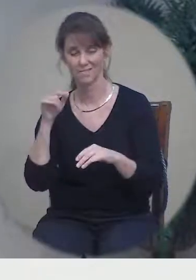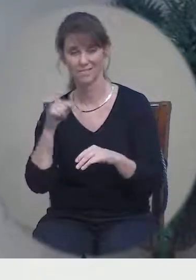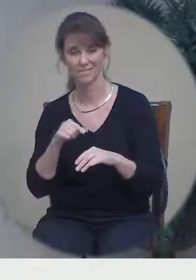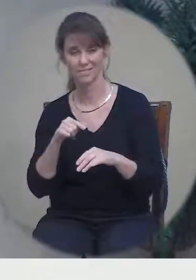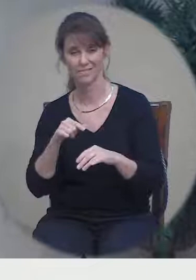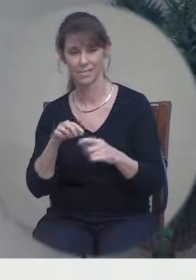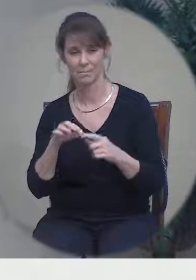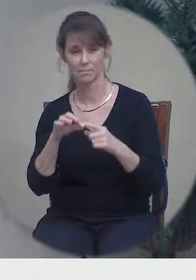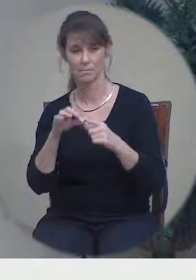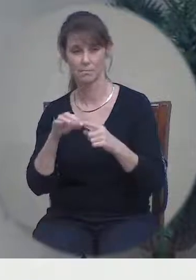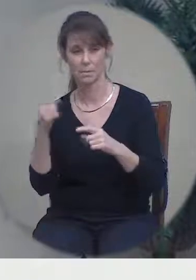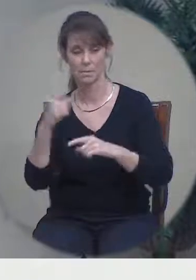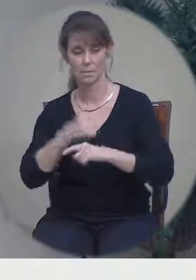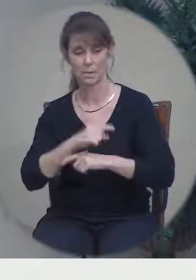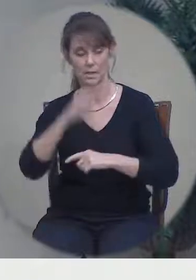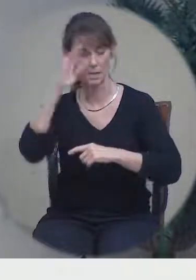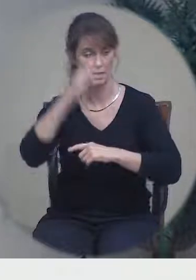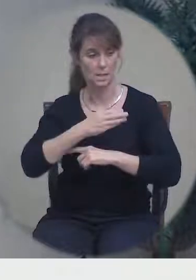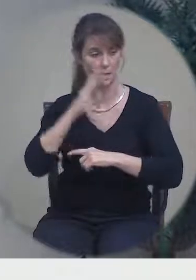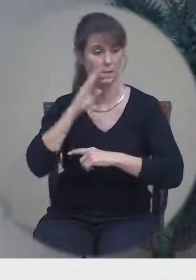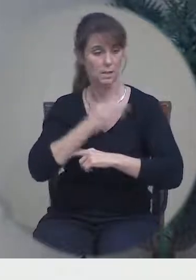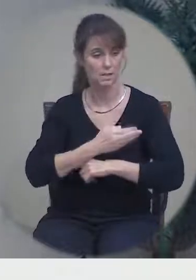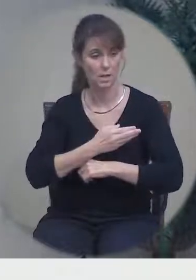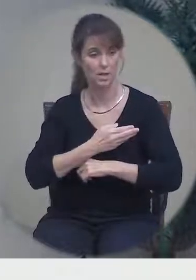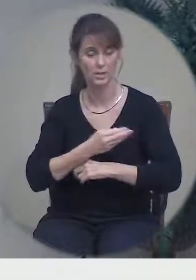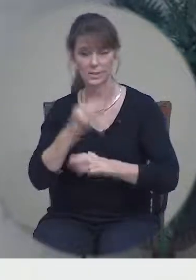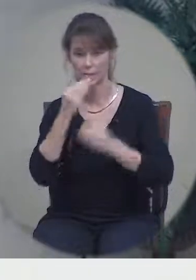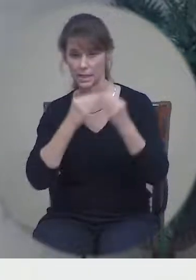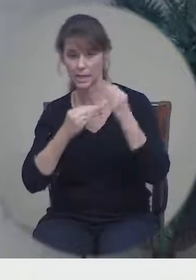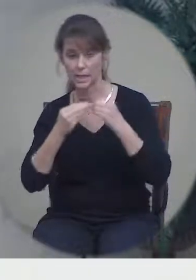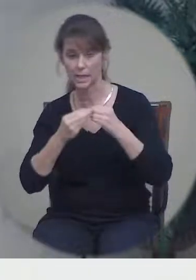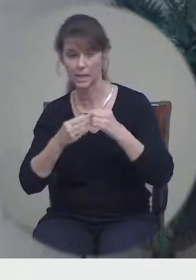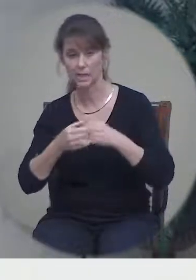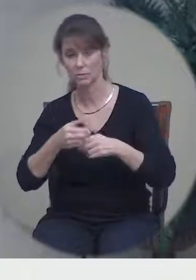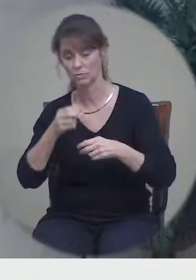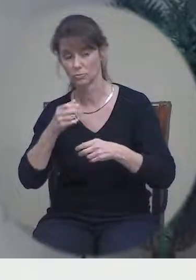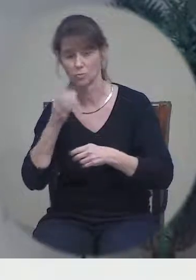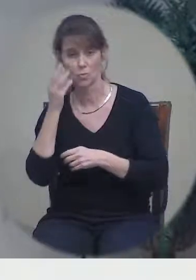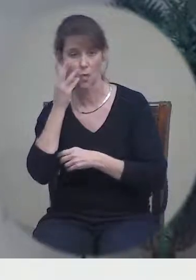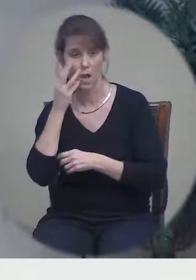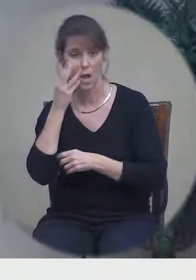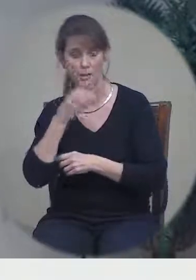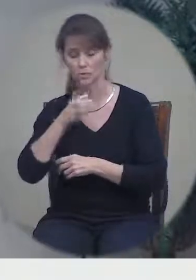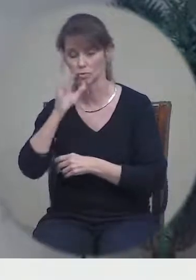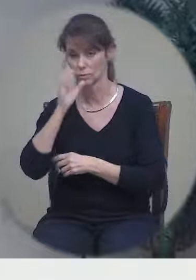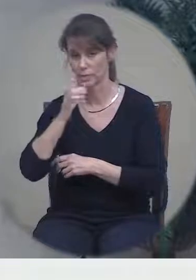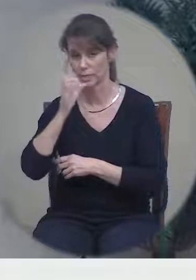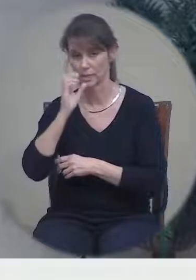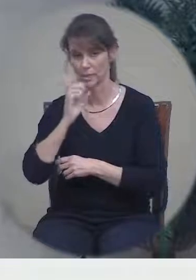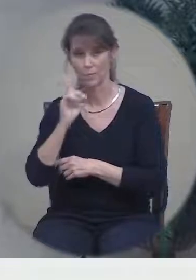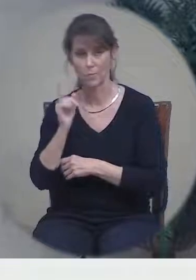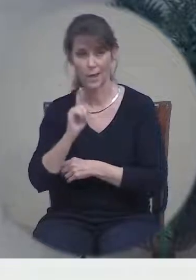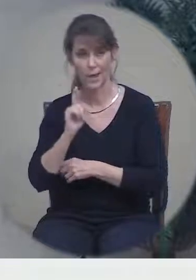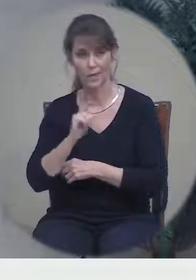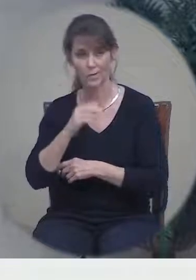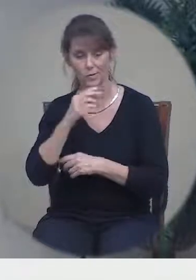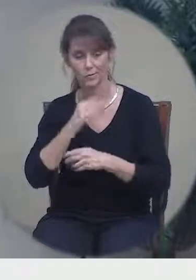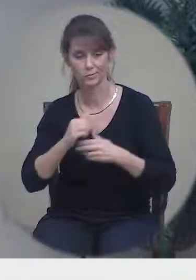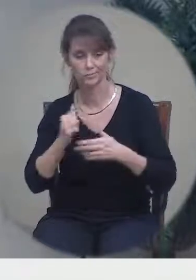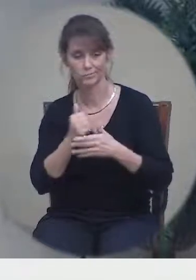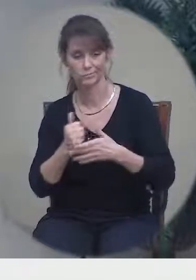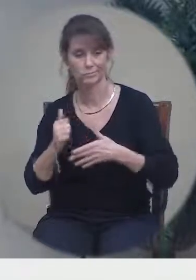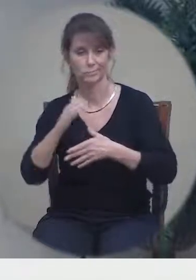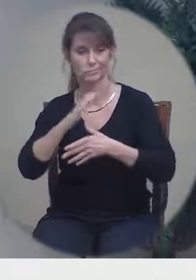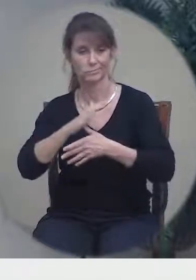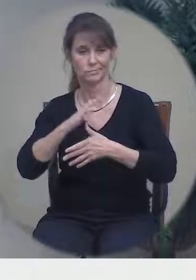his daughters were eating and drinking wine in their oldest brother's house." The day, most people believe,